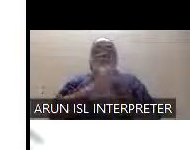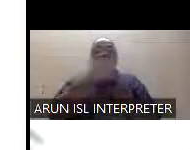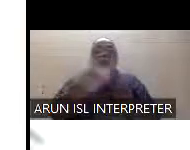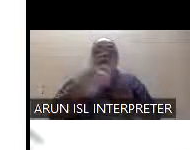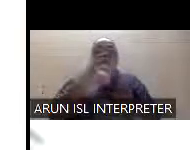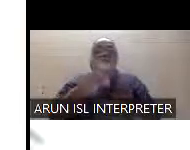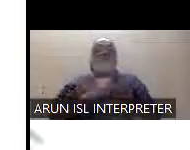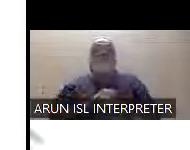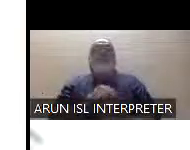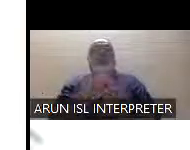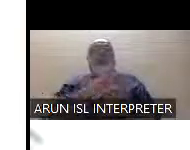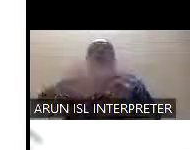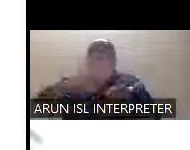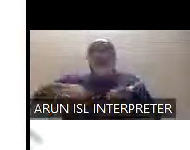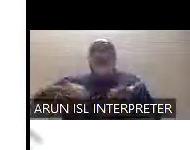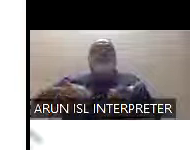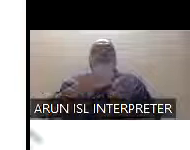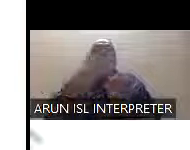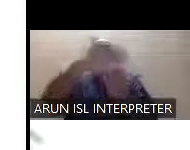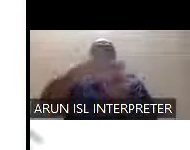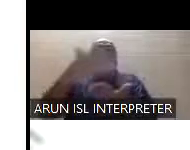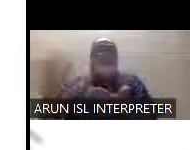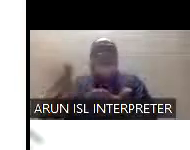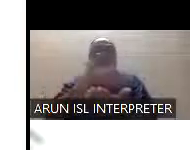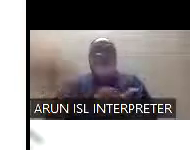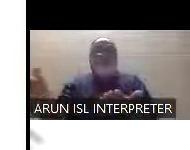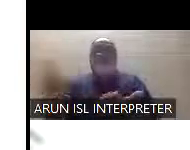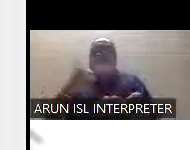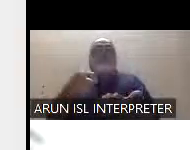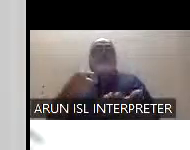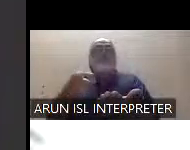state, to remove these barriers.